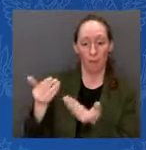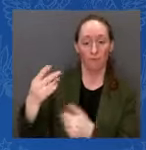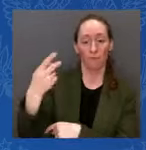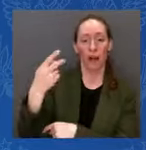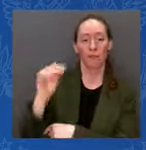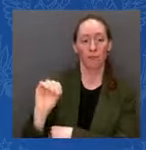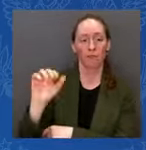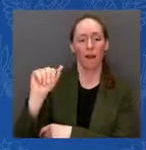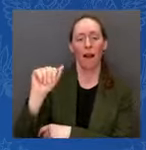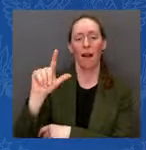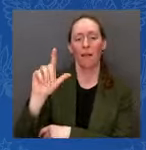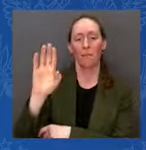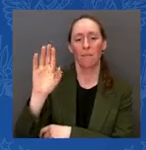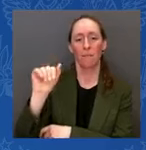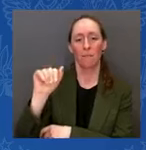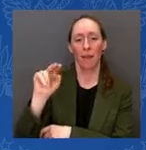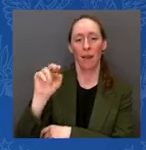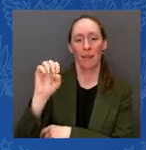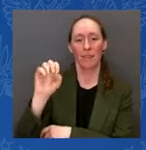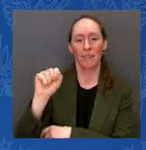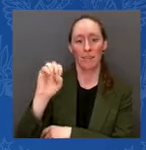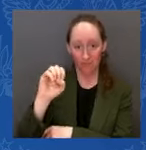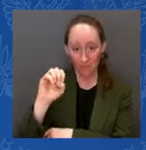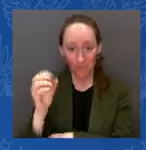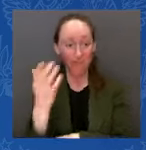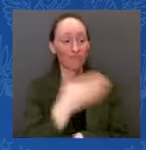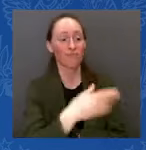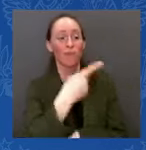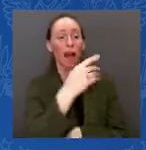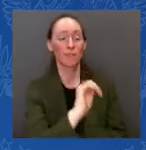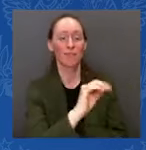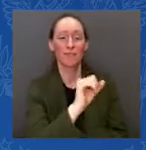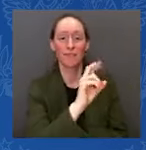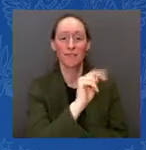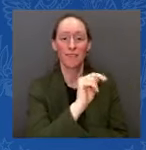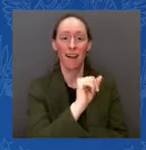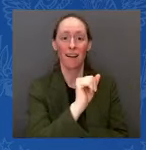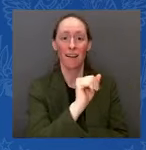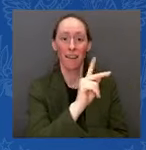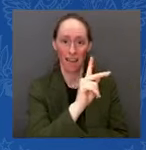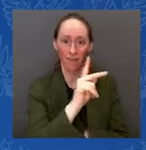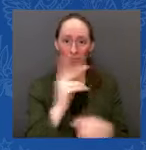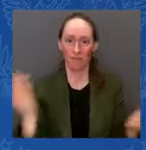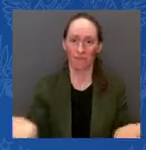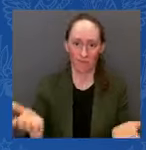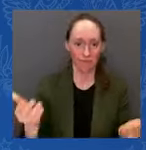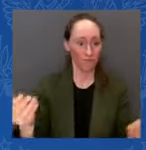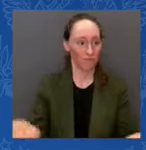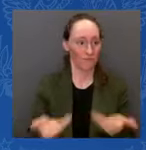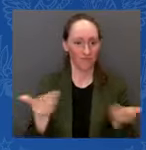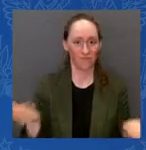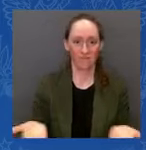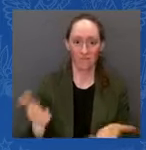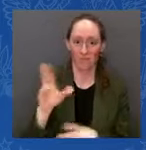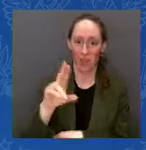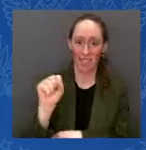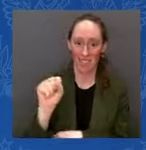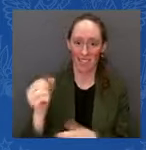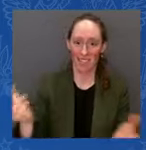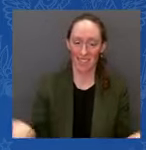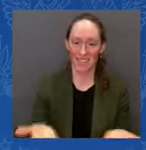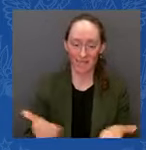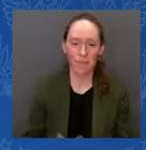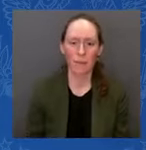honor to welcome you both to the United States as we take the next critical step in advancing the